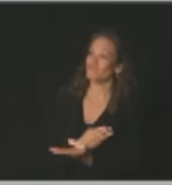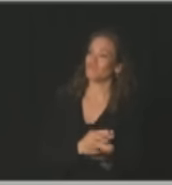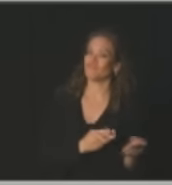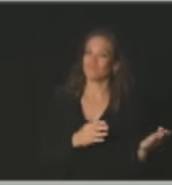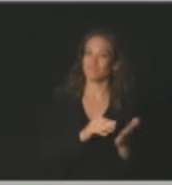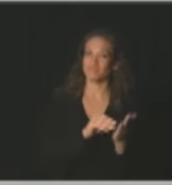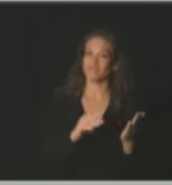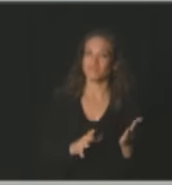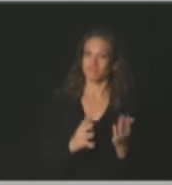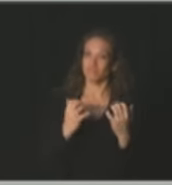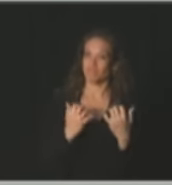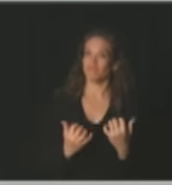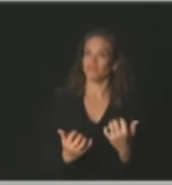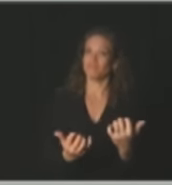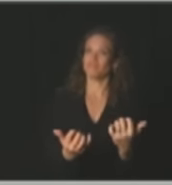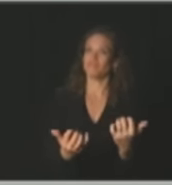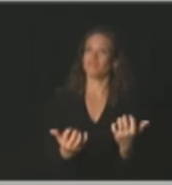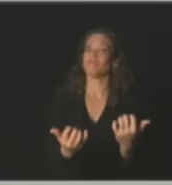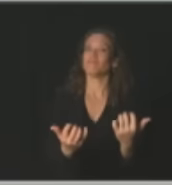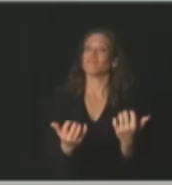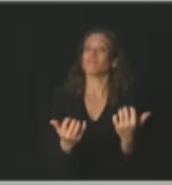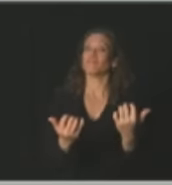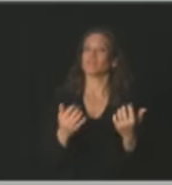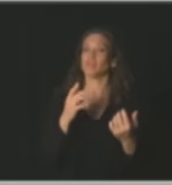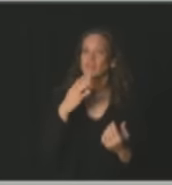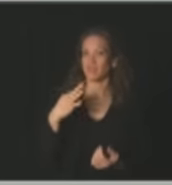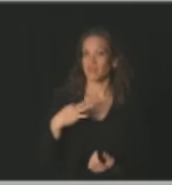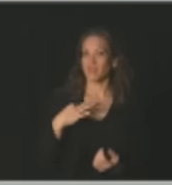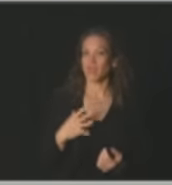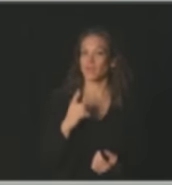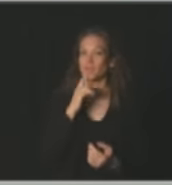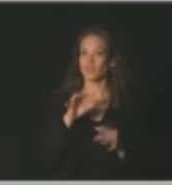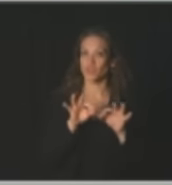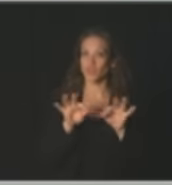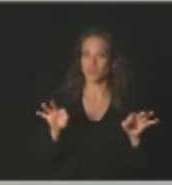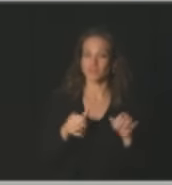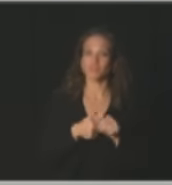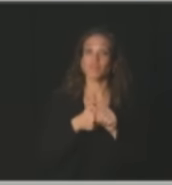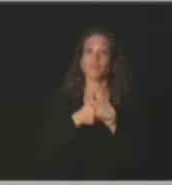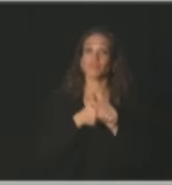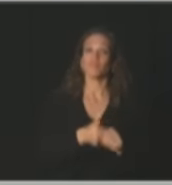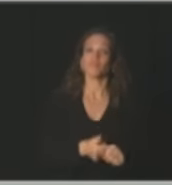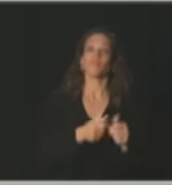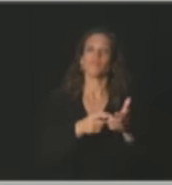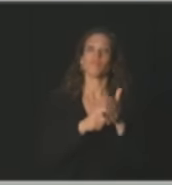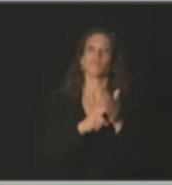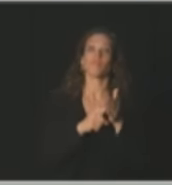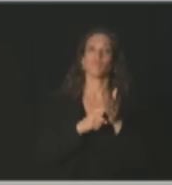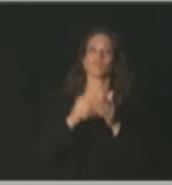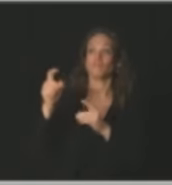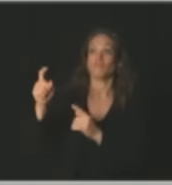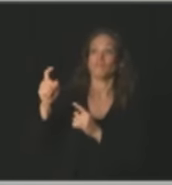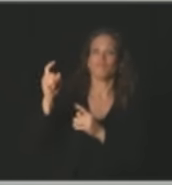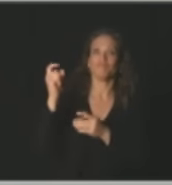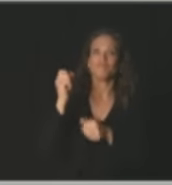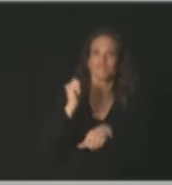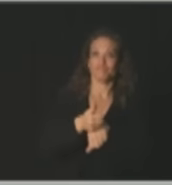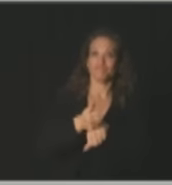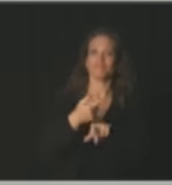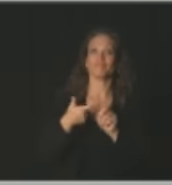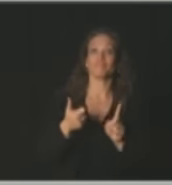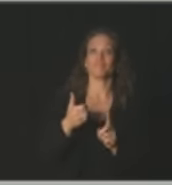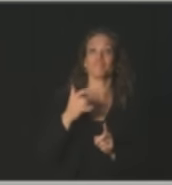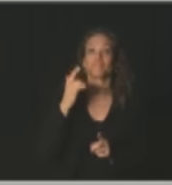are assembled before you as candidates for the degrees under the requirements prescribed by the trustees of the California